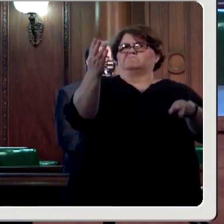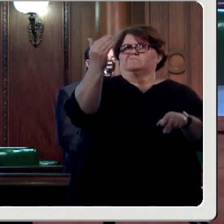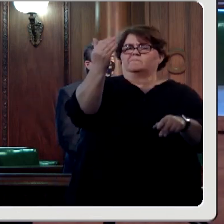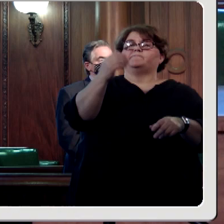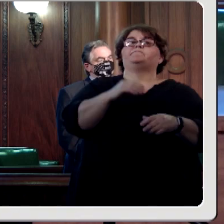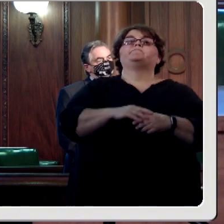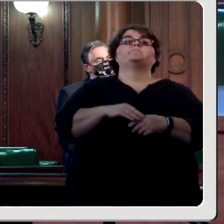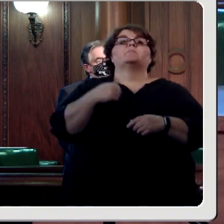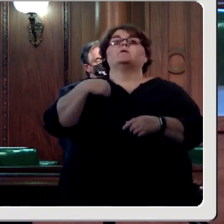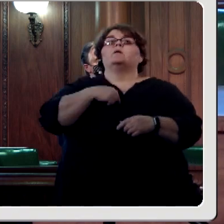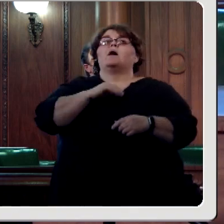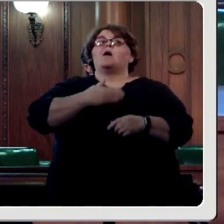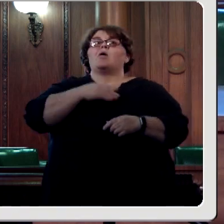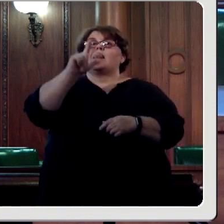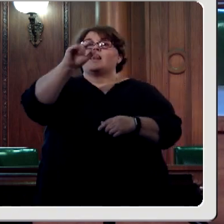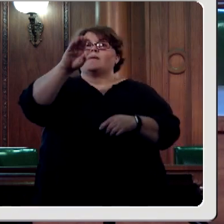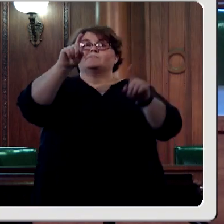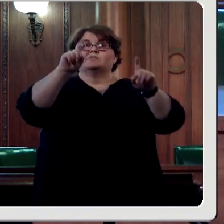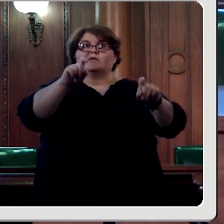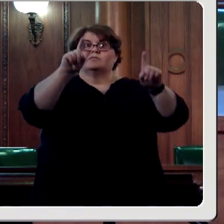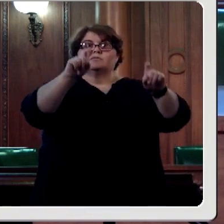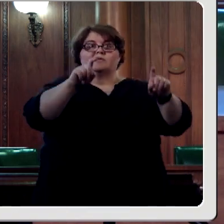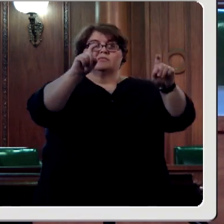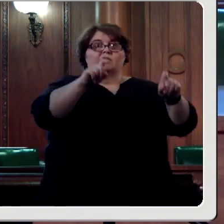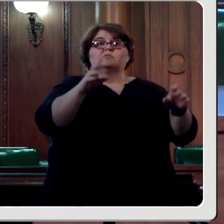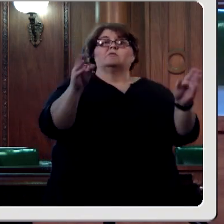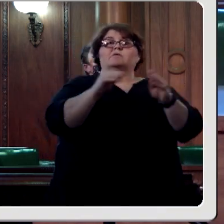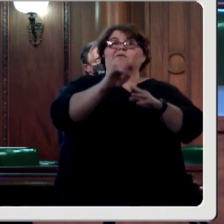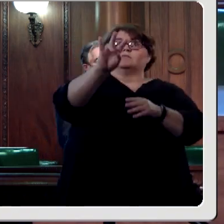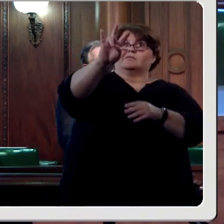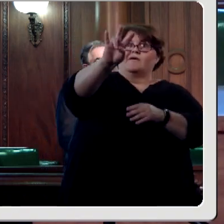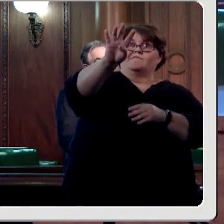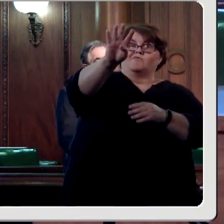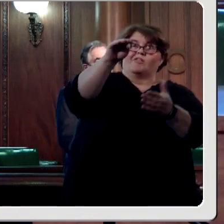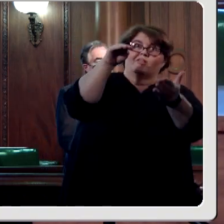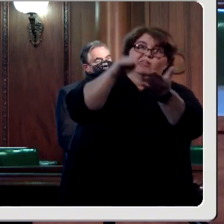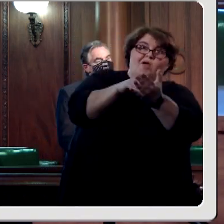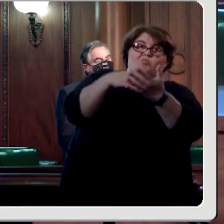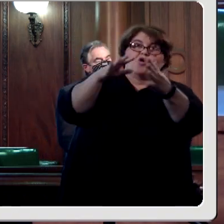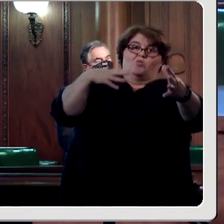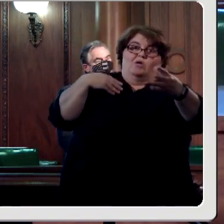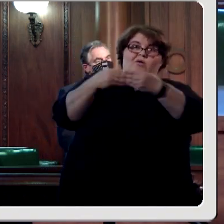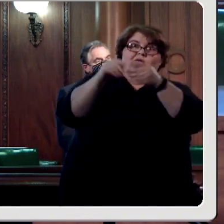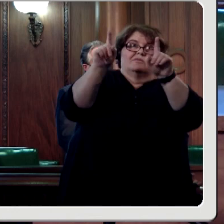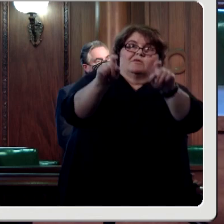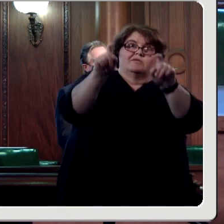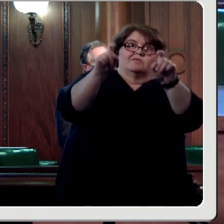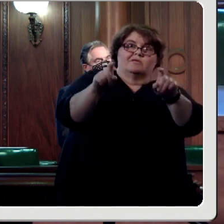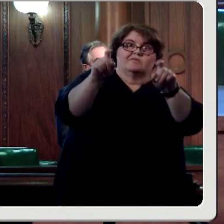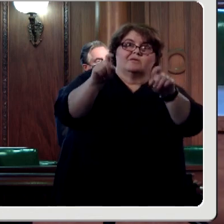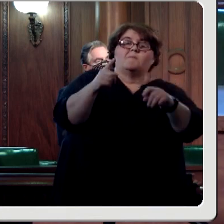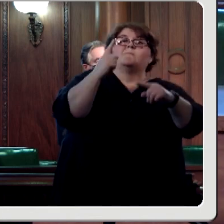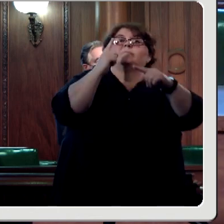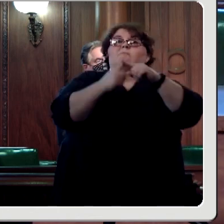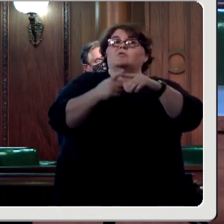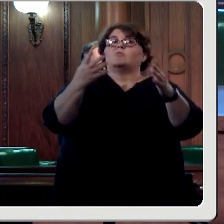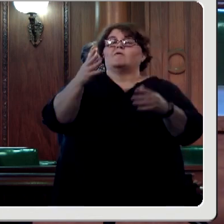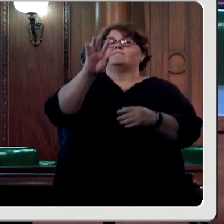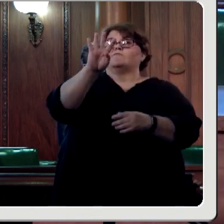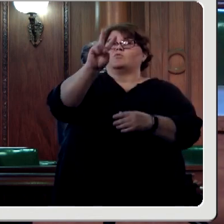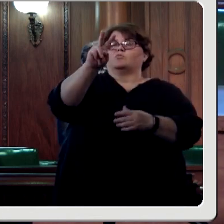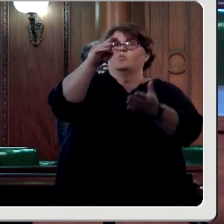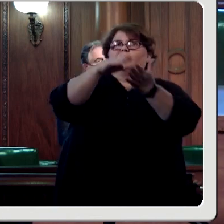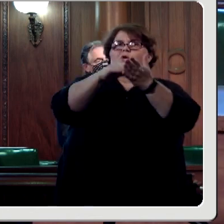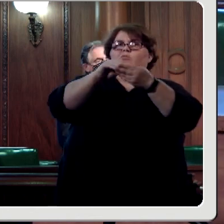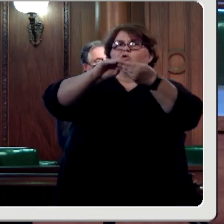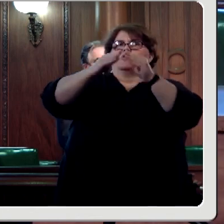of Bay State Health, an additional 42,000 tests through outreach efforts to other